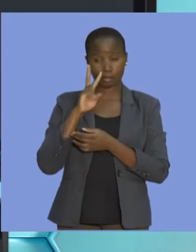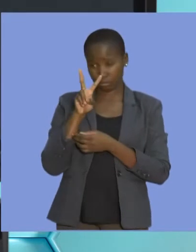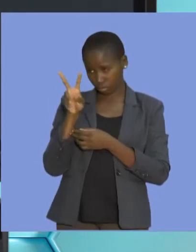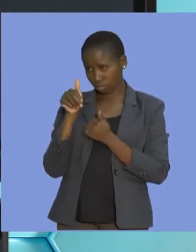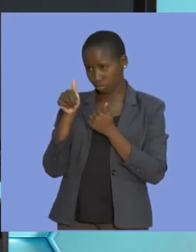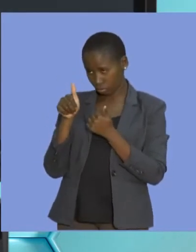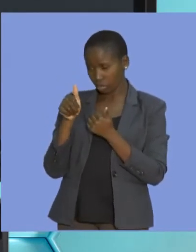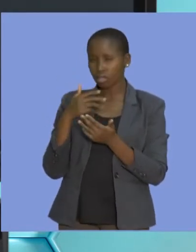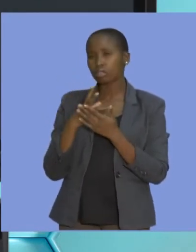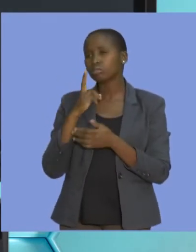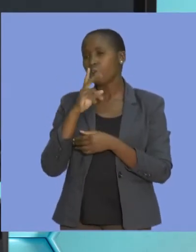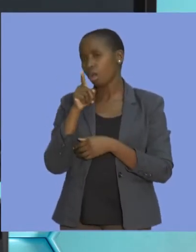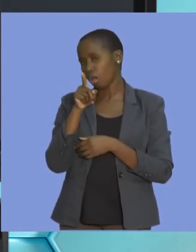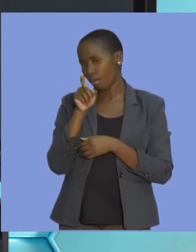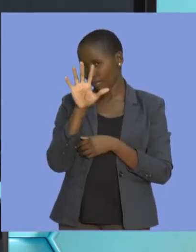oh, 5 is a mode.